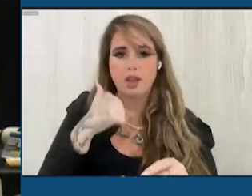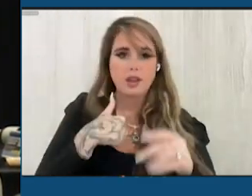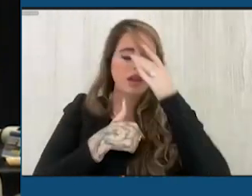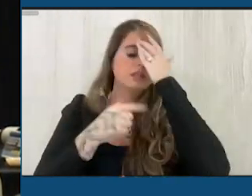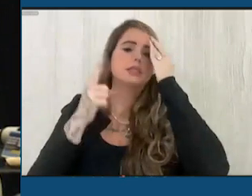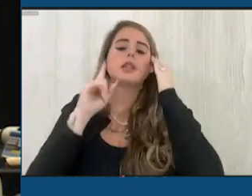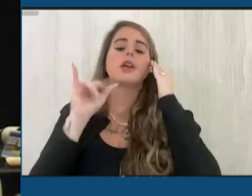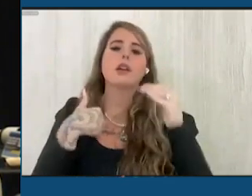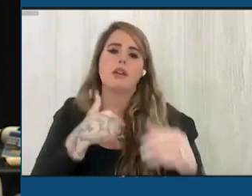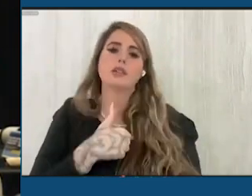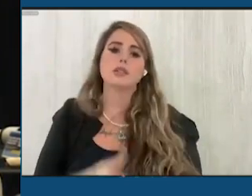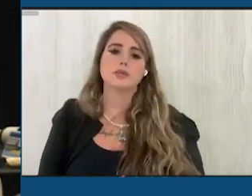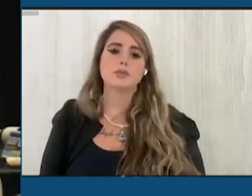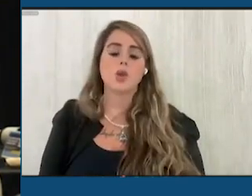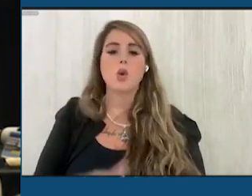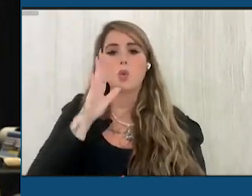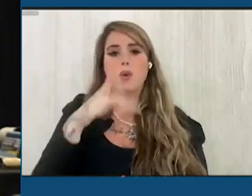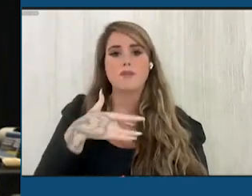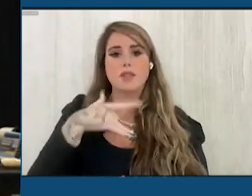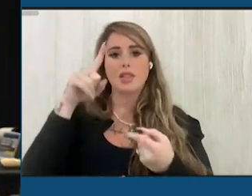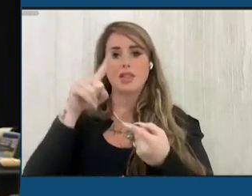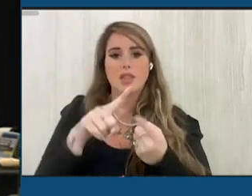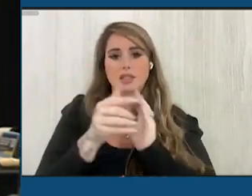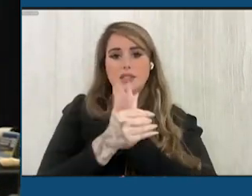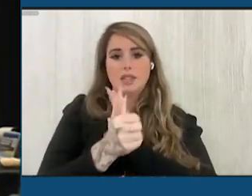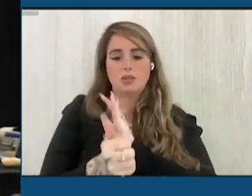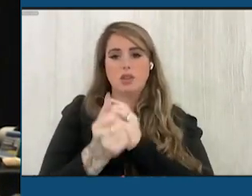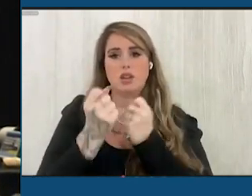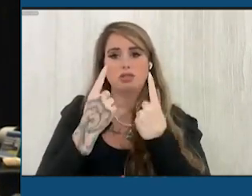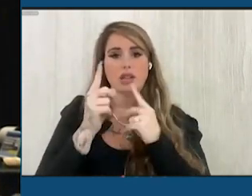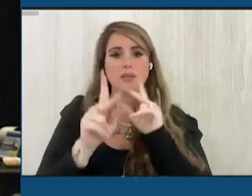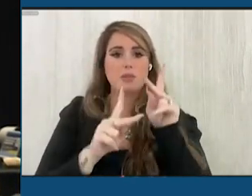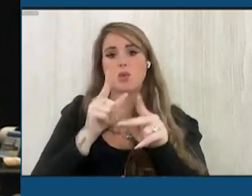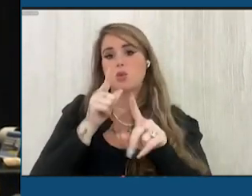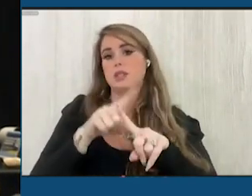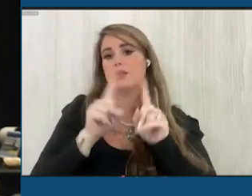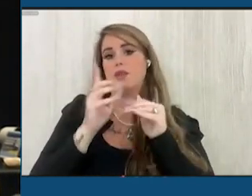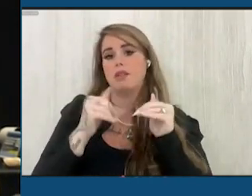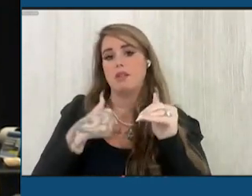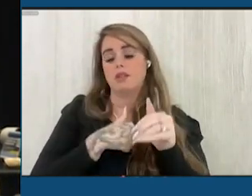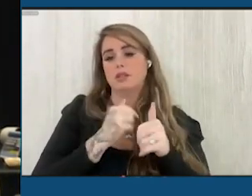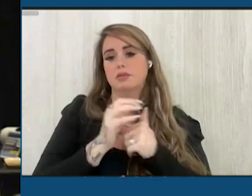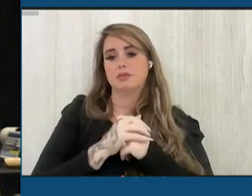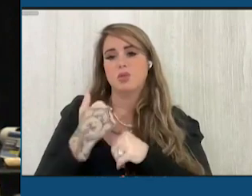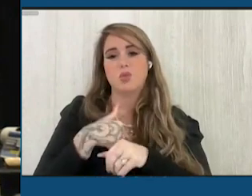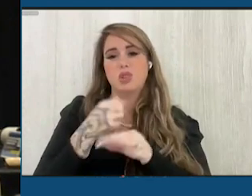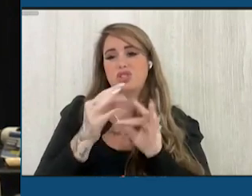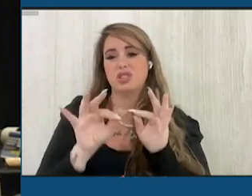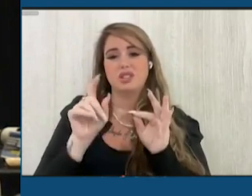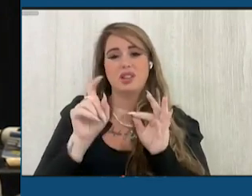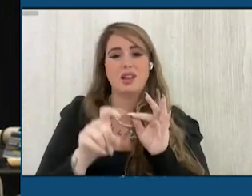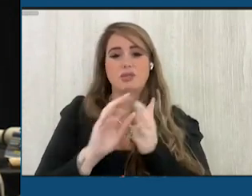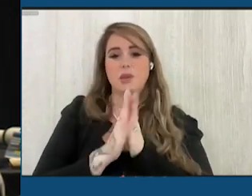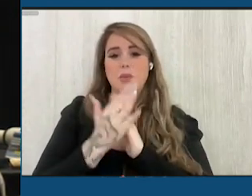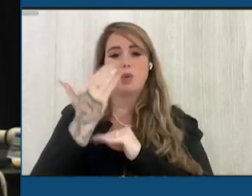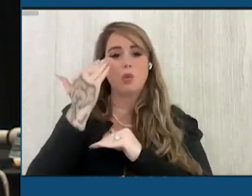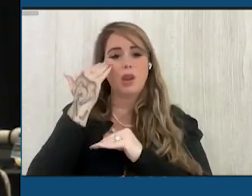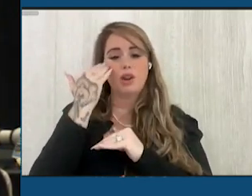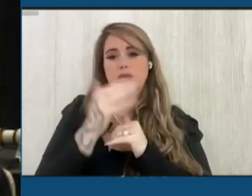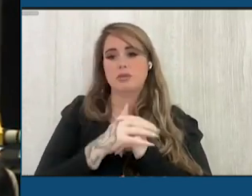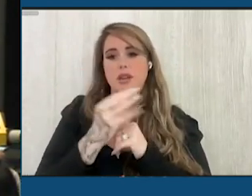us. We're going to be less skilled at understanding people who are different from us. And we just have to be aware of that and have